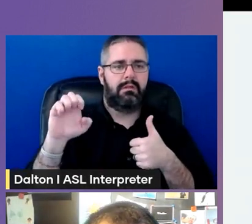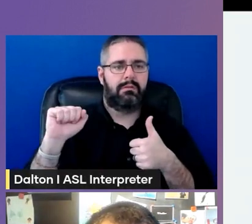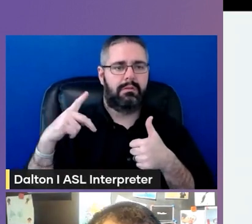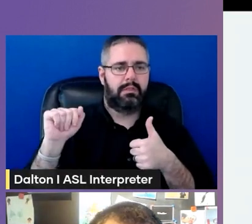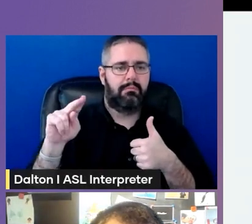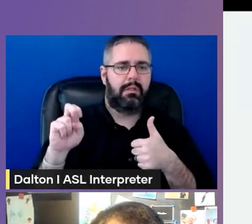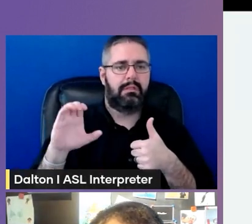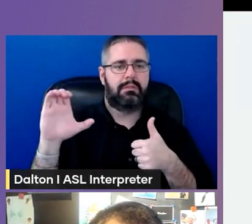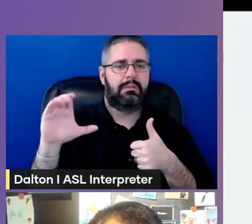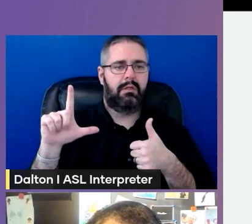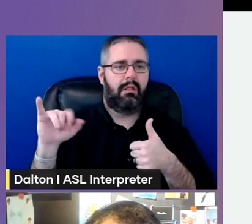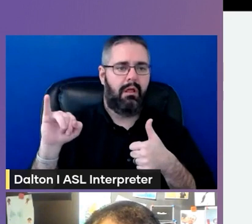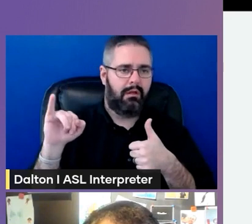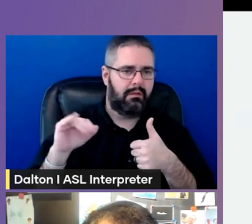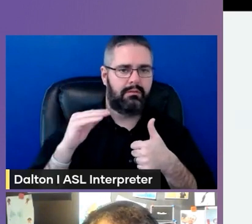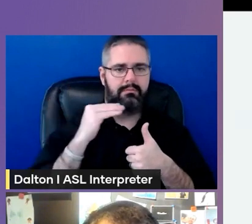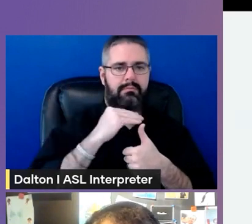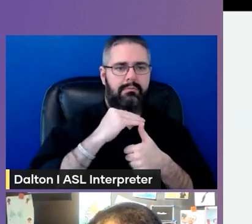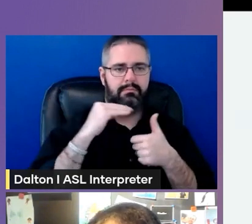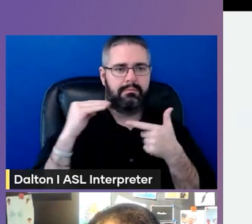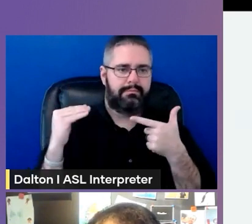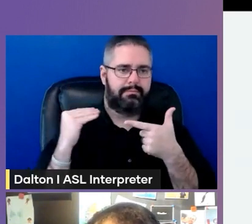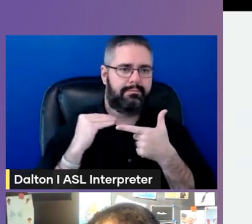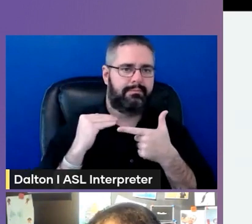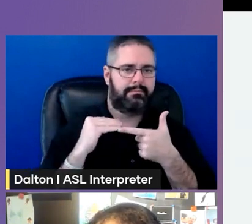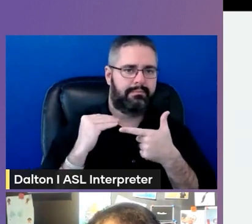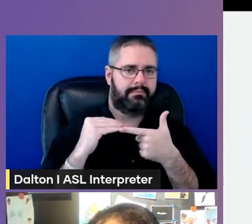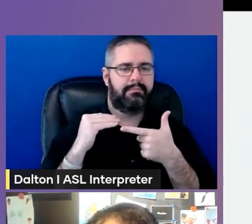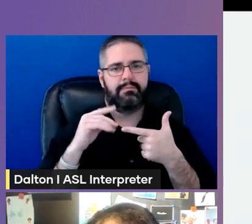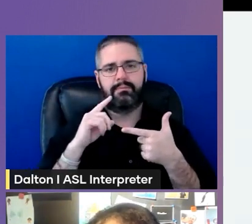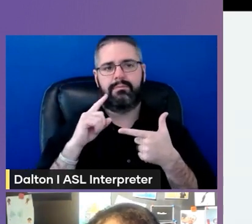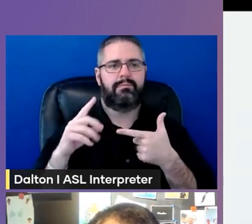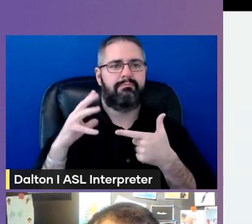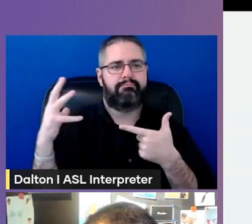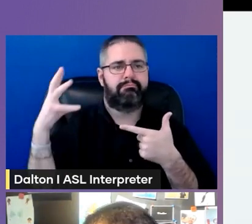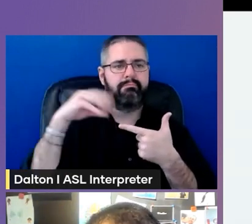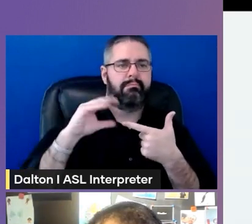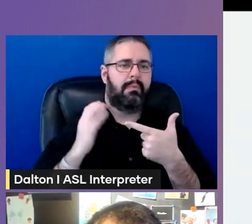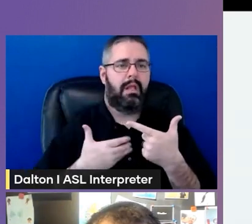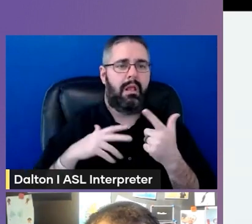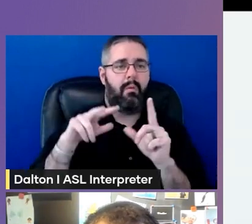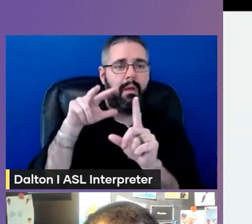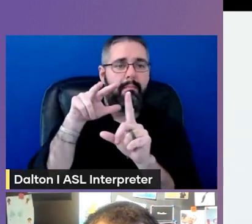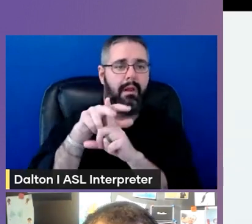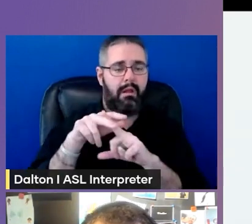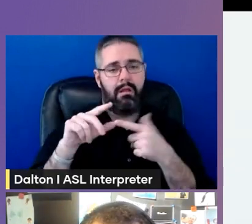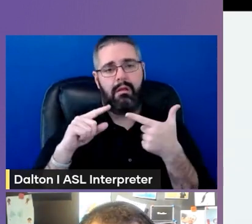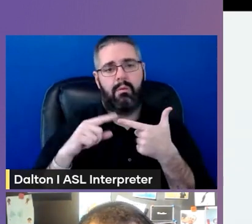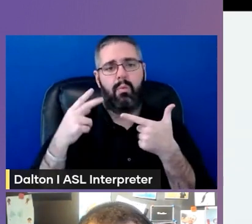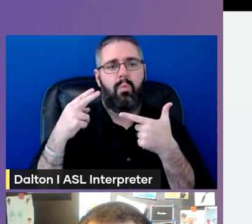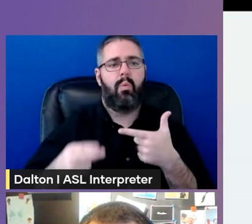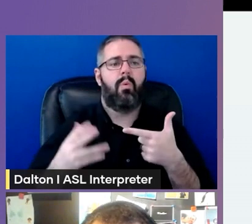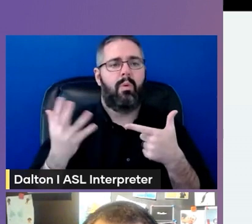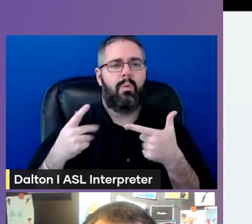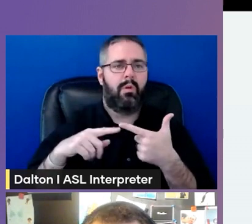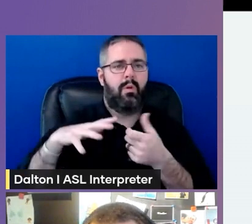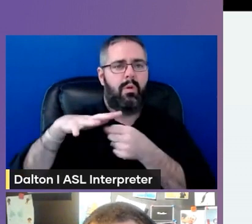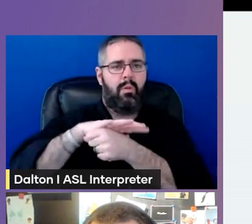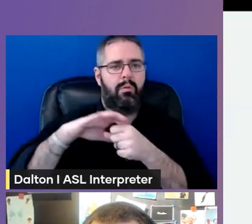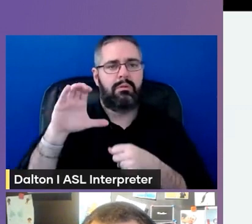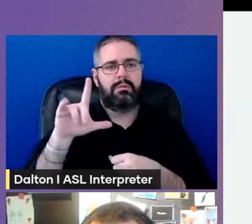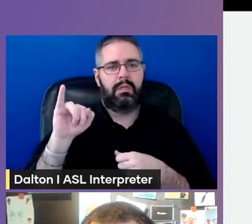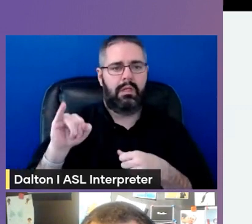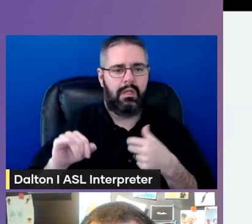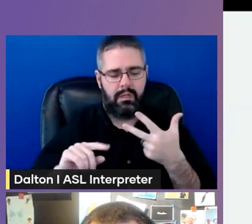Next one is we'll wrap it around in our plugin, but we still call the local CLI. And the third